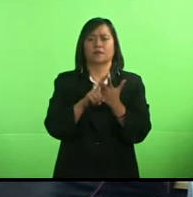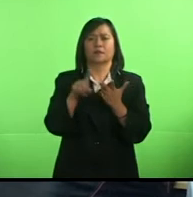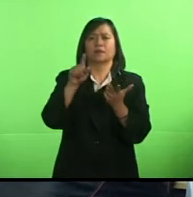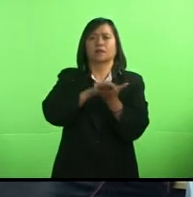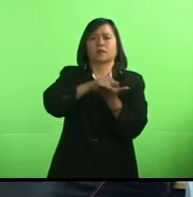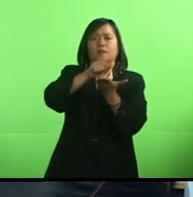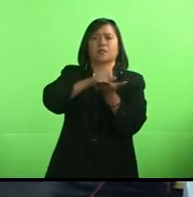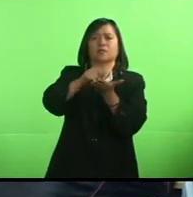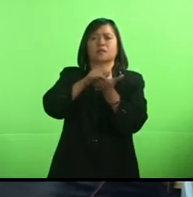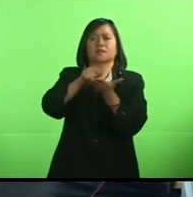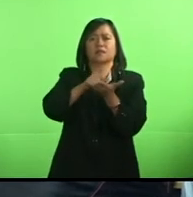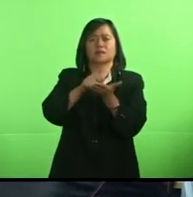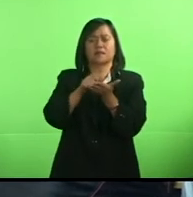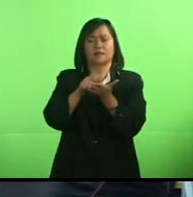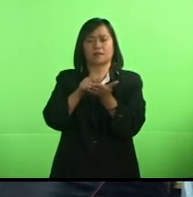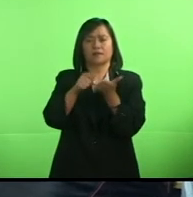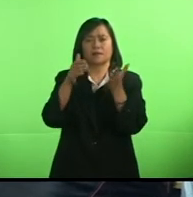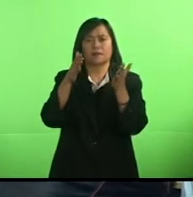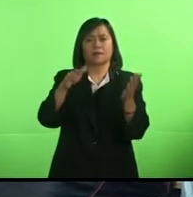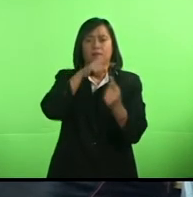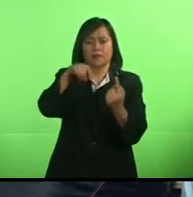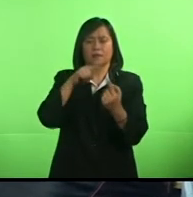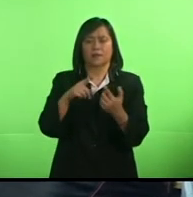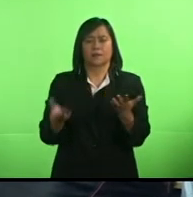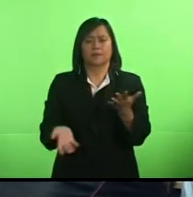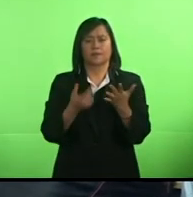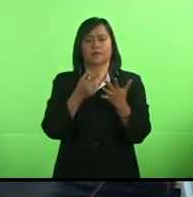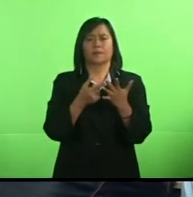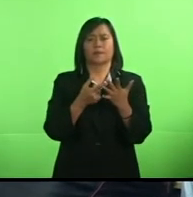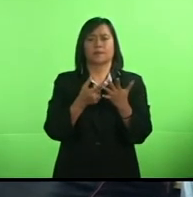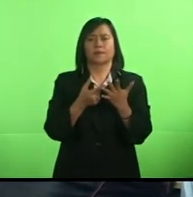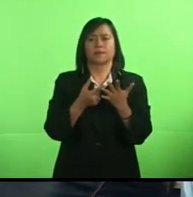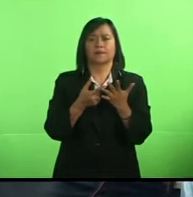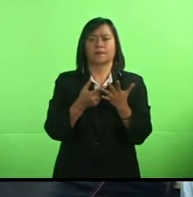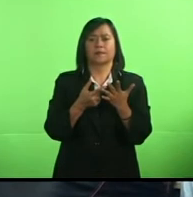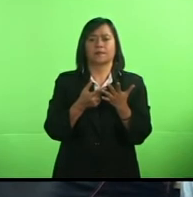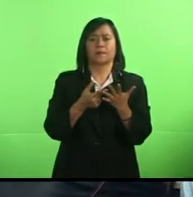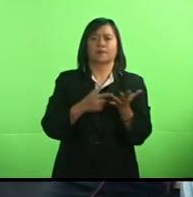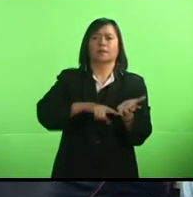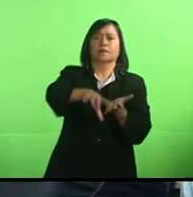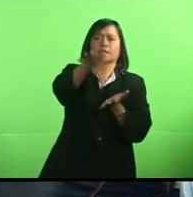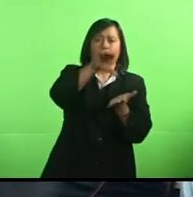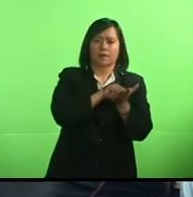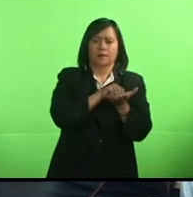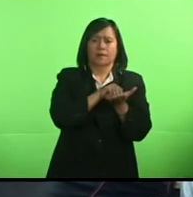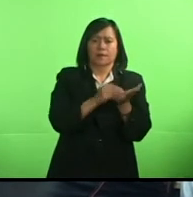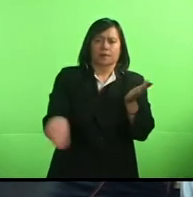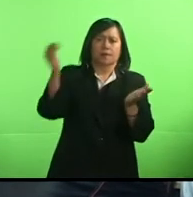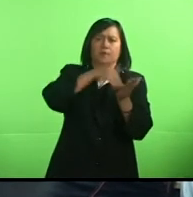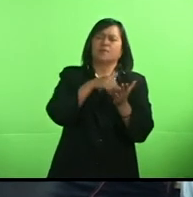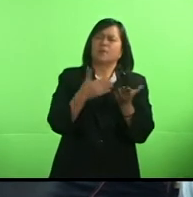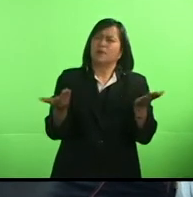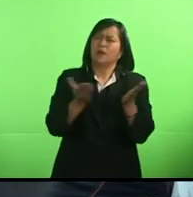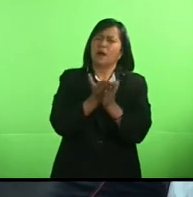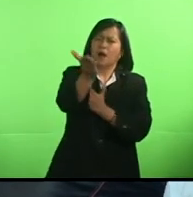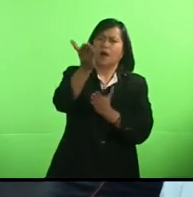of publishing, yes, tahunnya, edisinya. And copyright, okay. Is,